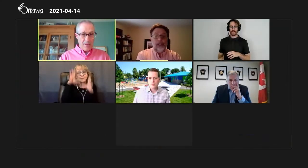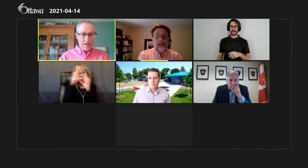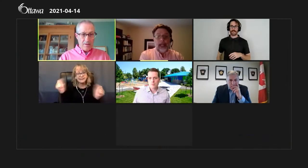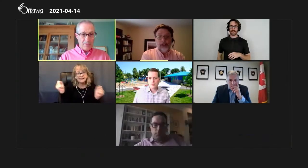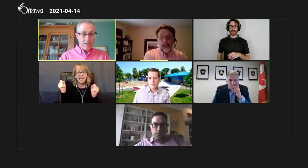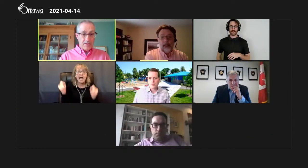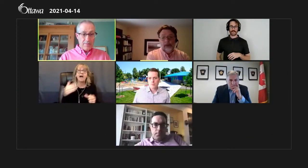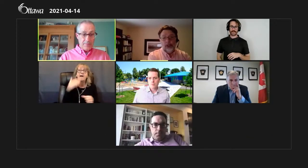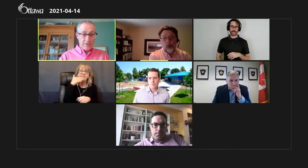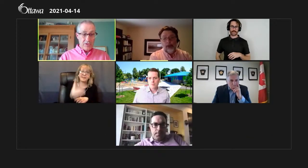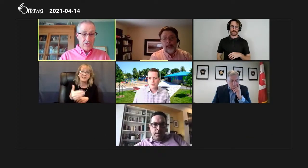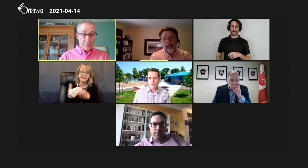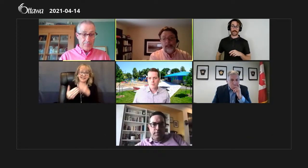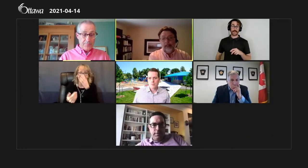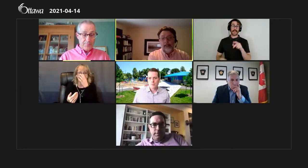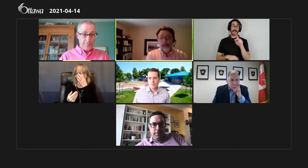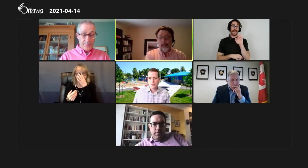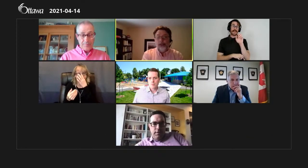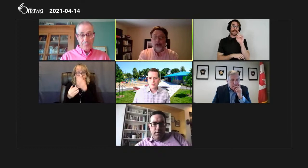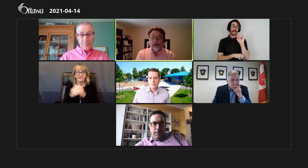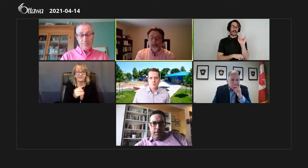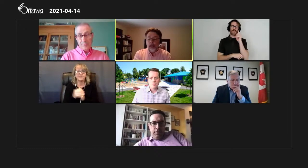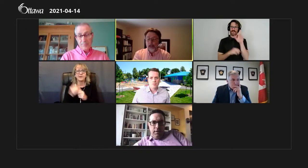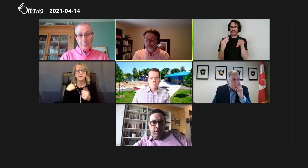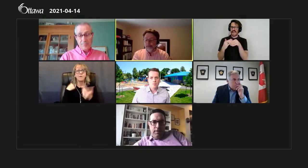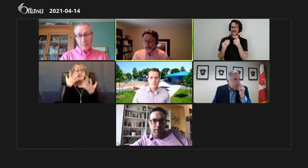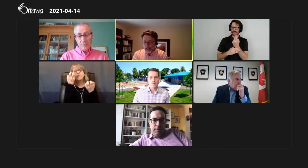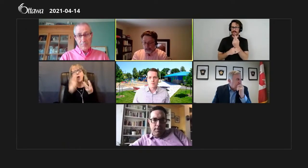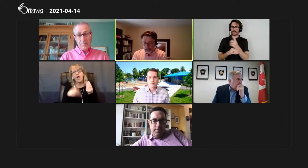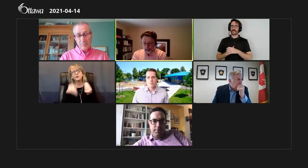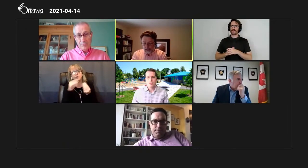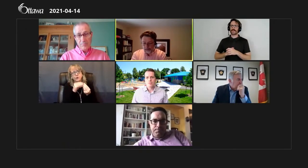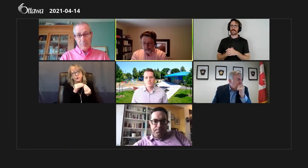could just add, Chair, just one thing in terms of the